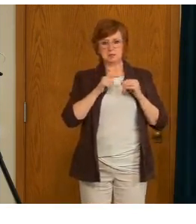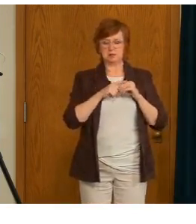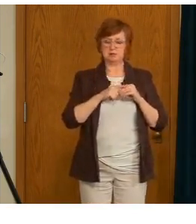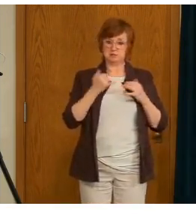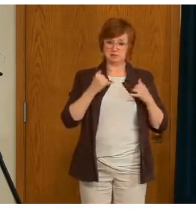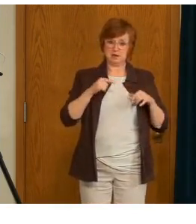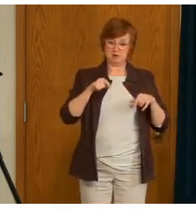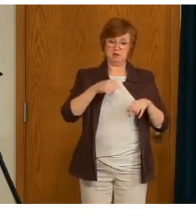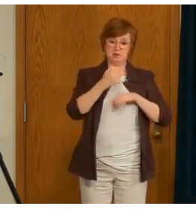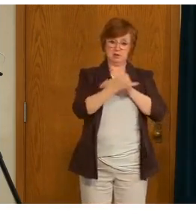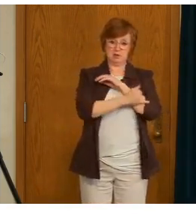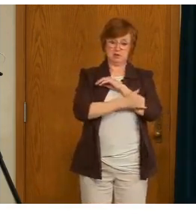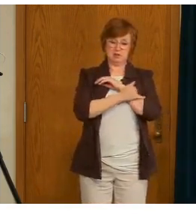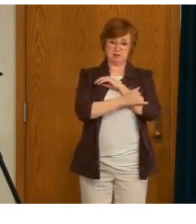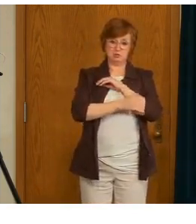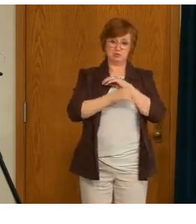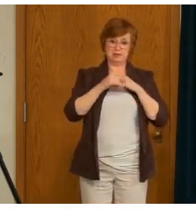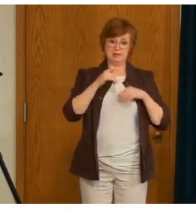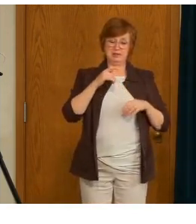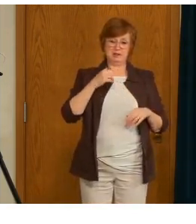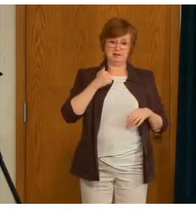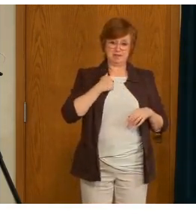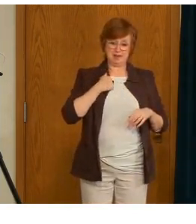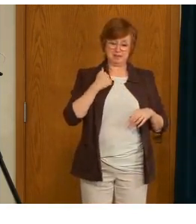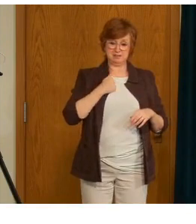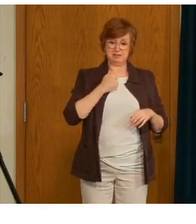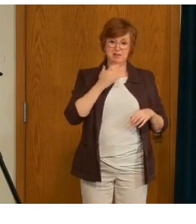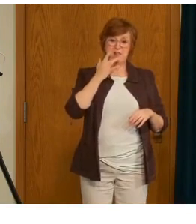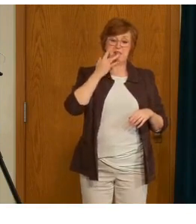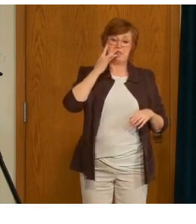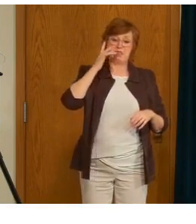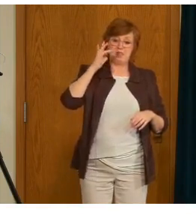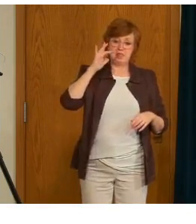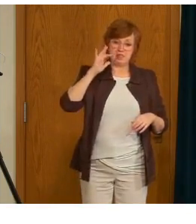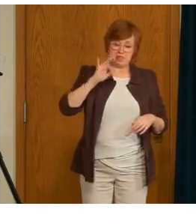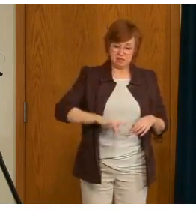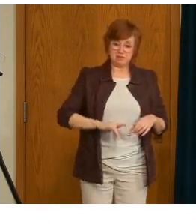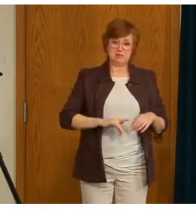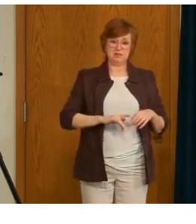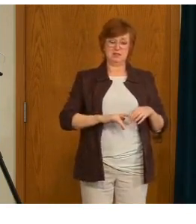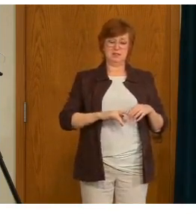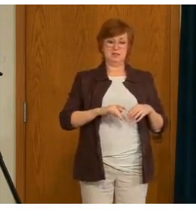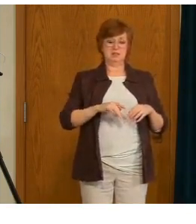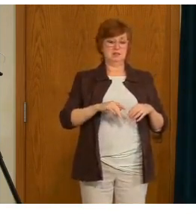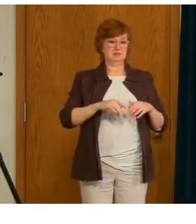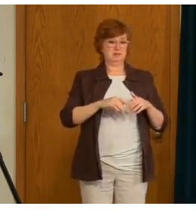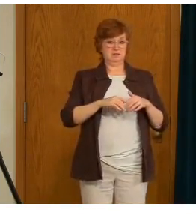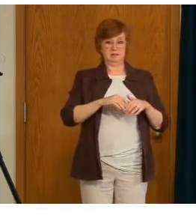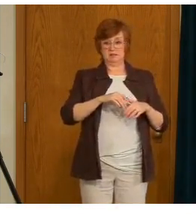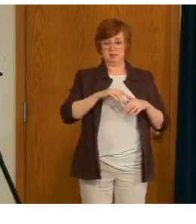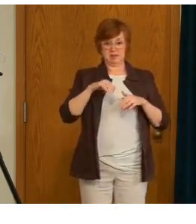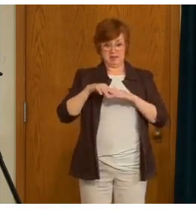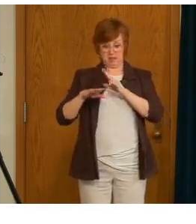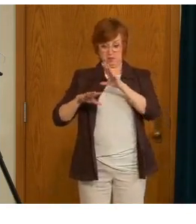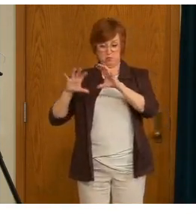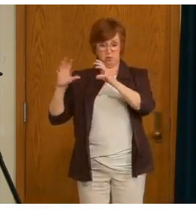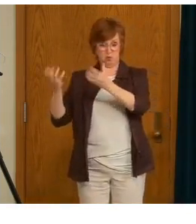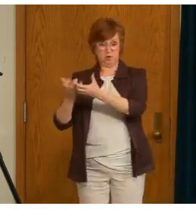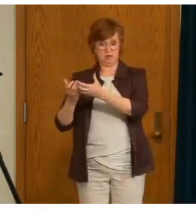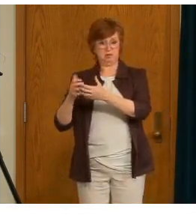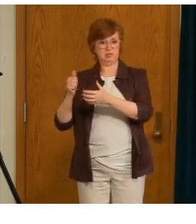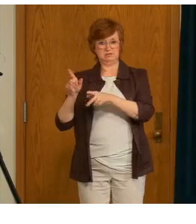are one of the few countries in the world right now where everyone 12 and older will be eligible to get a vaccine in May and